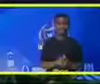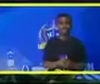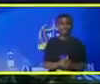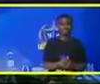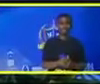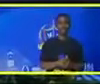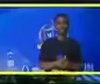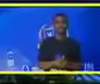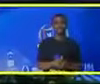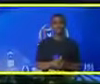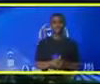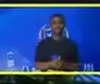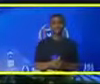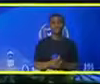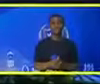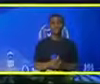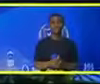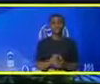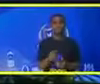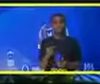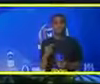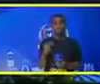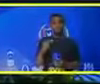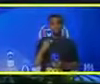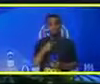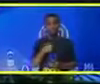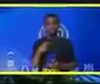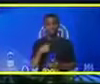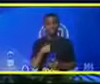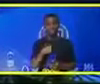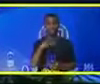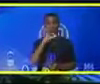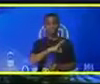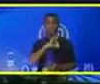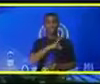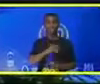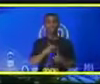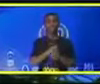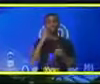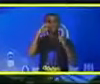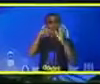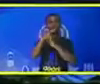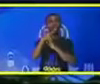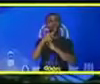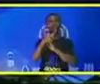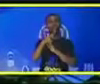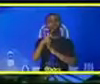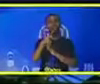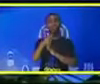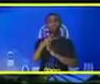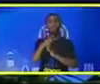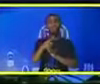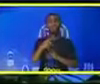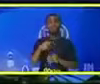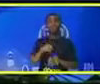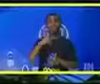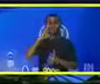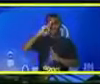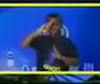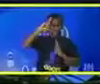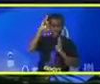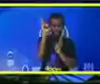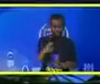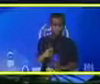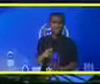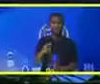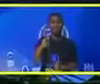I am a product of prophecy. I am a product of the prophetic speakings of men. I respect prophecy.